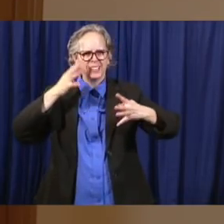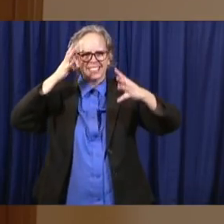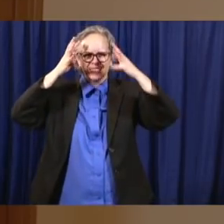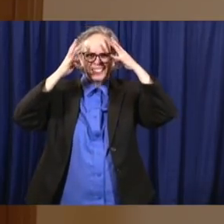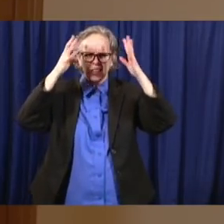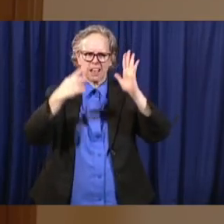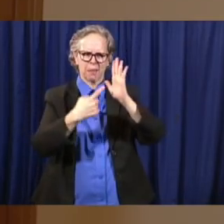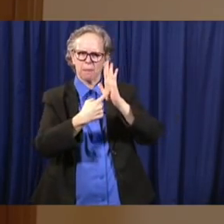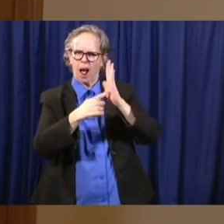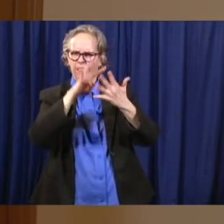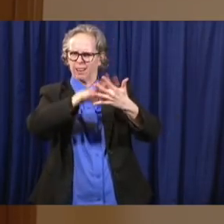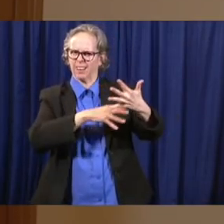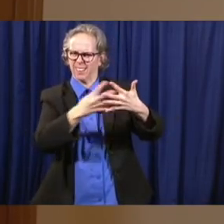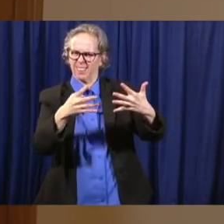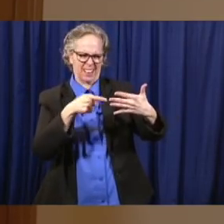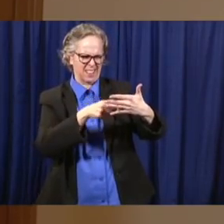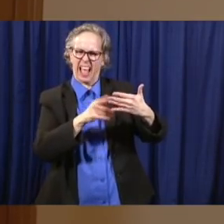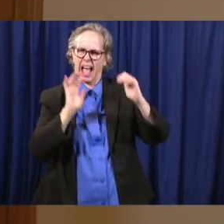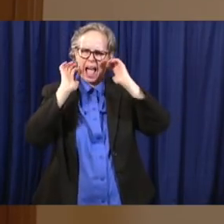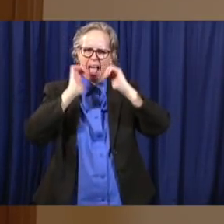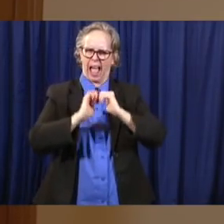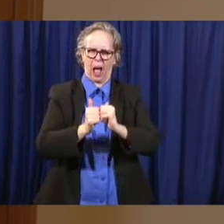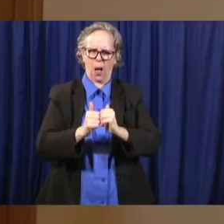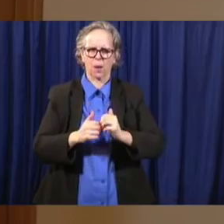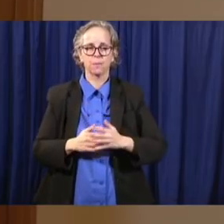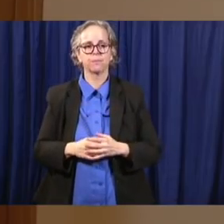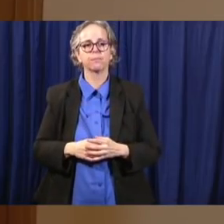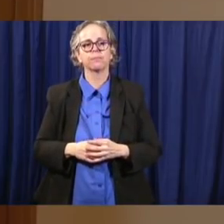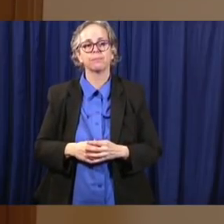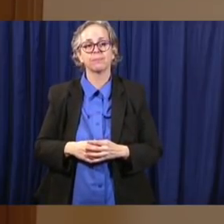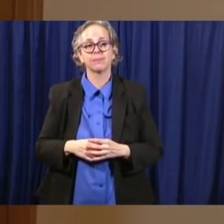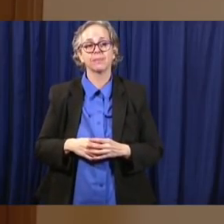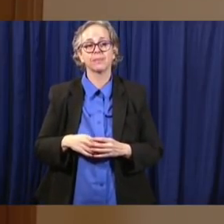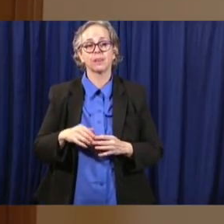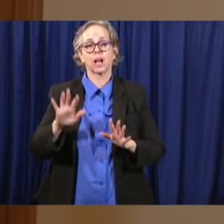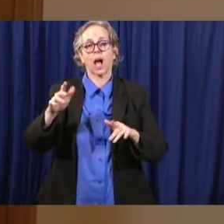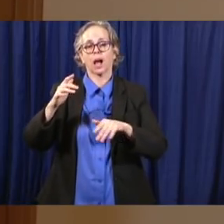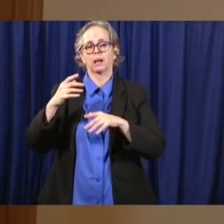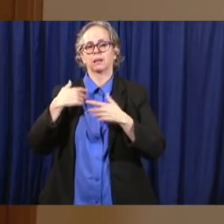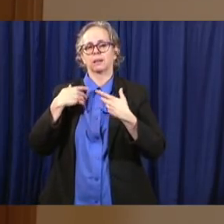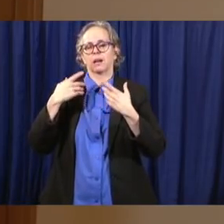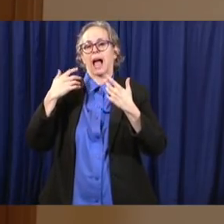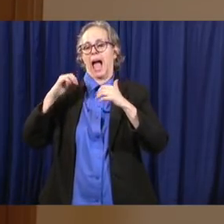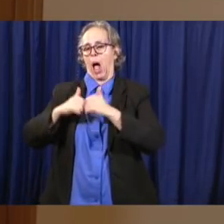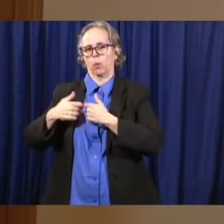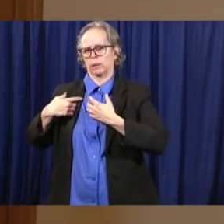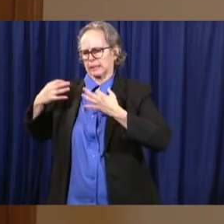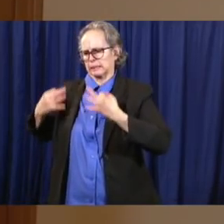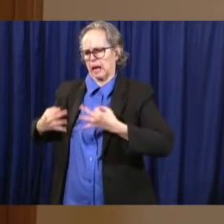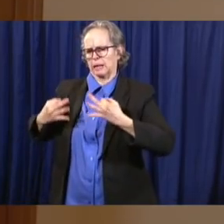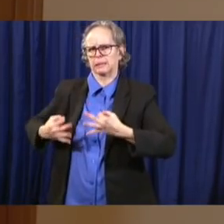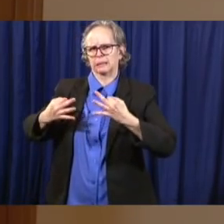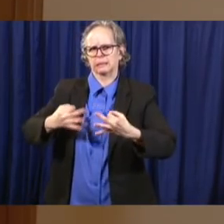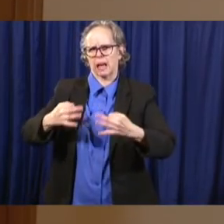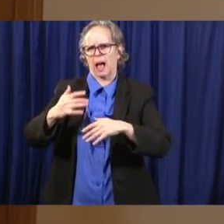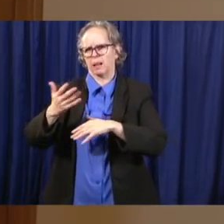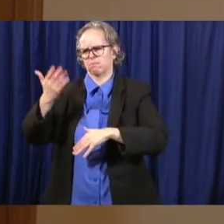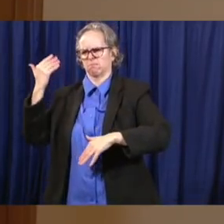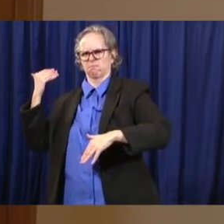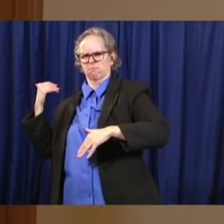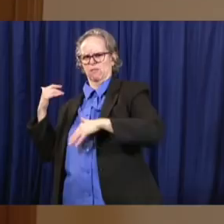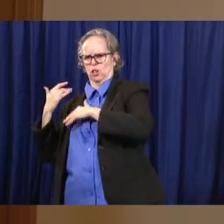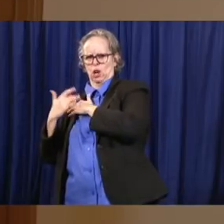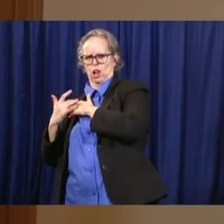these decisions we made early on around social distancing. If you remember, as this was